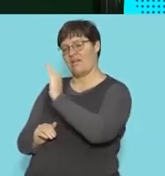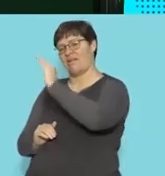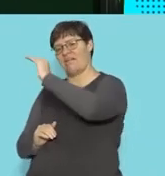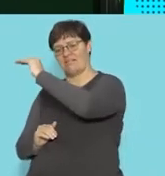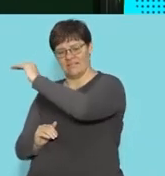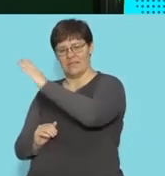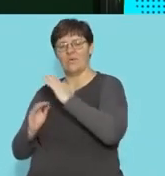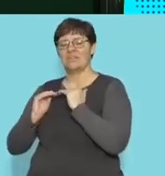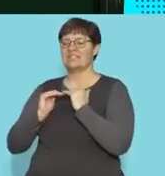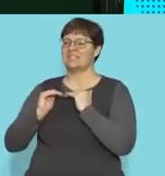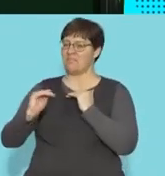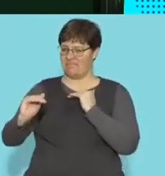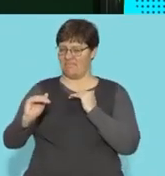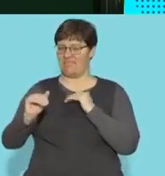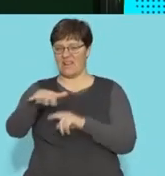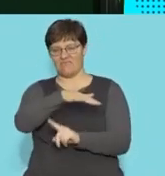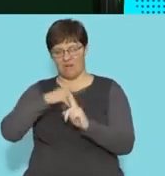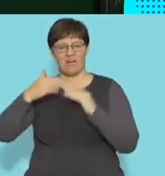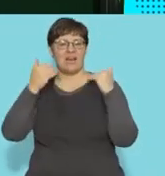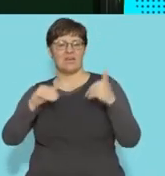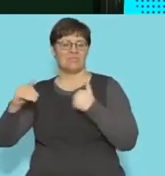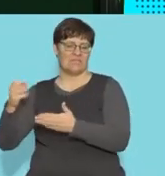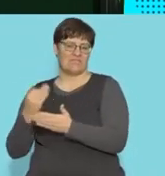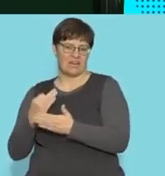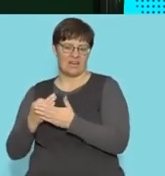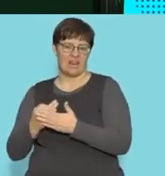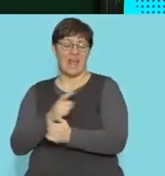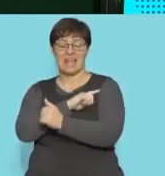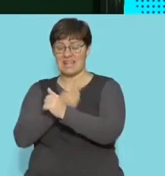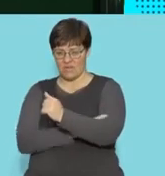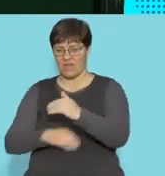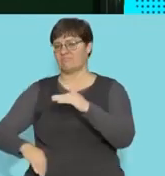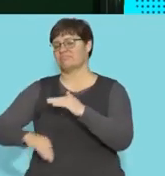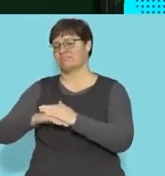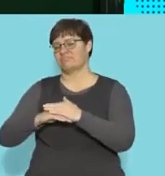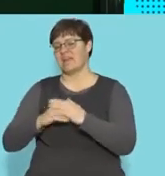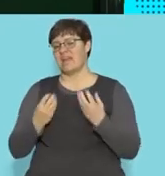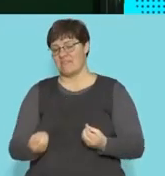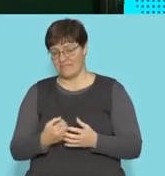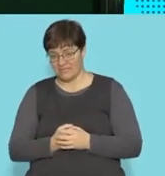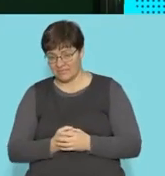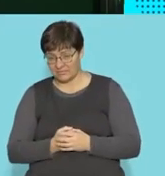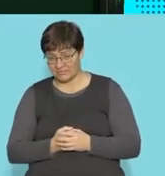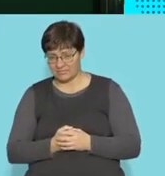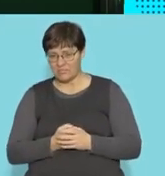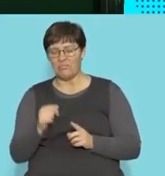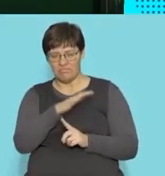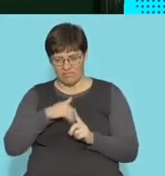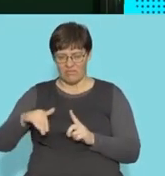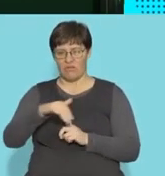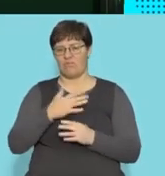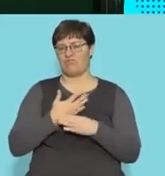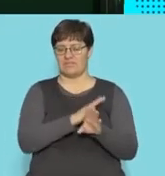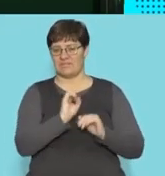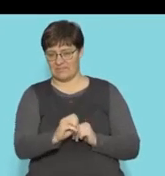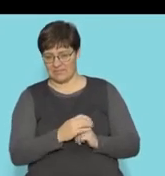very stable environment with limiting factors and a carrying capacity, bringing about environmental